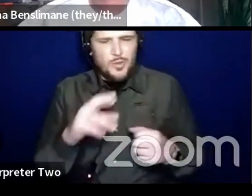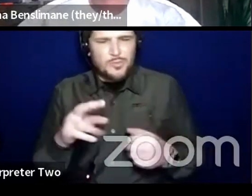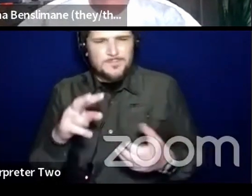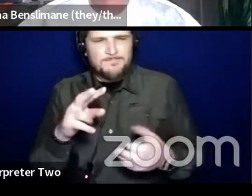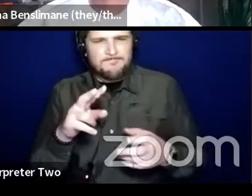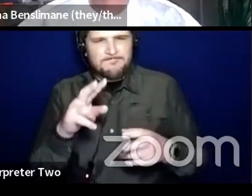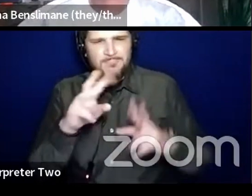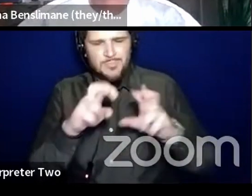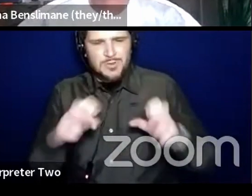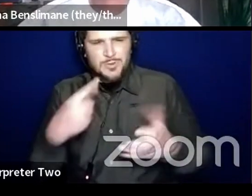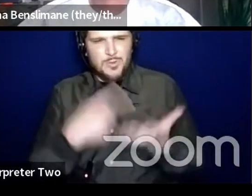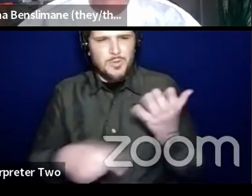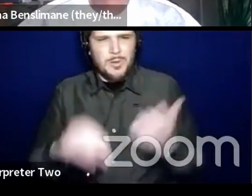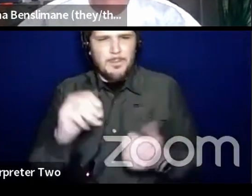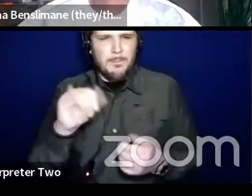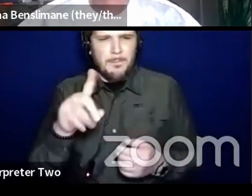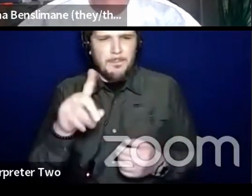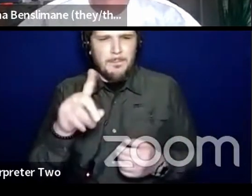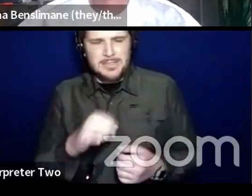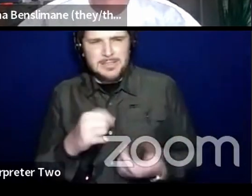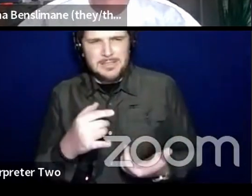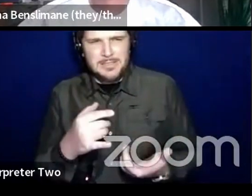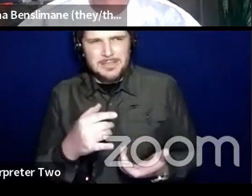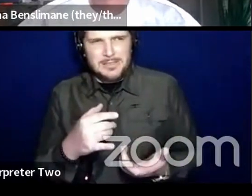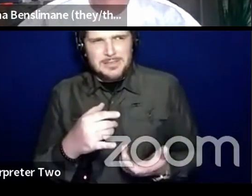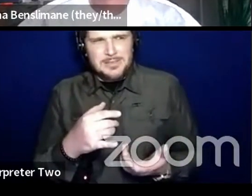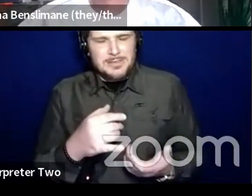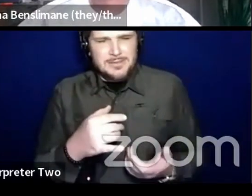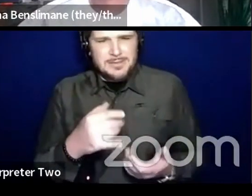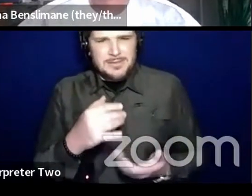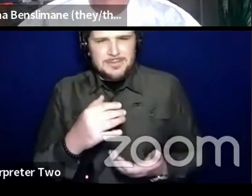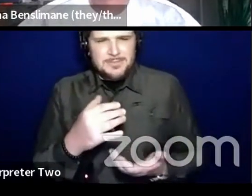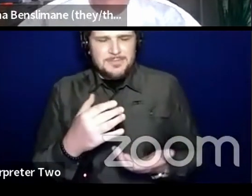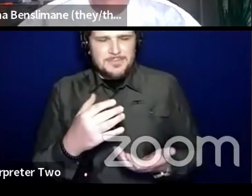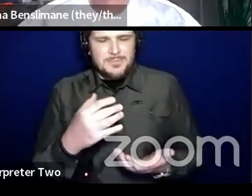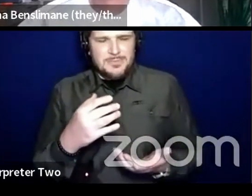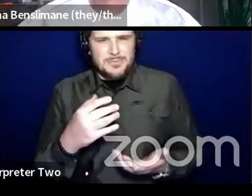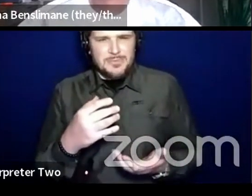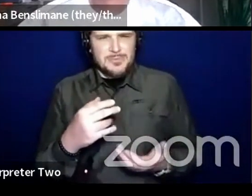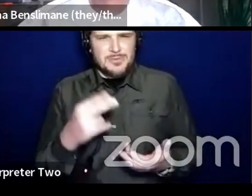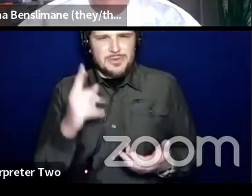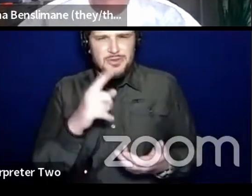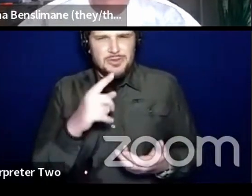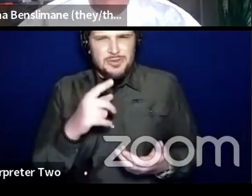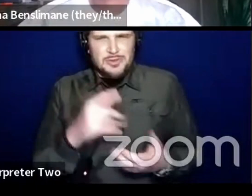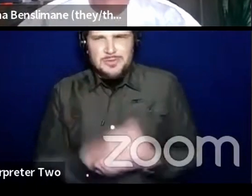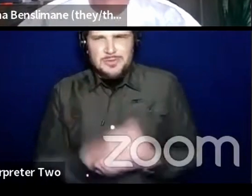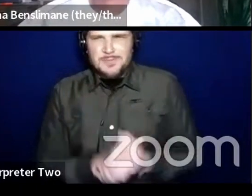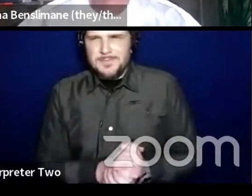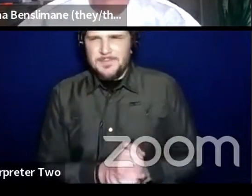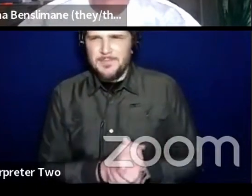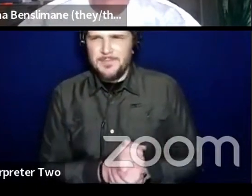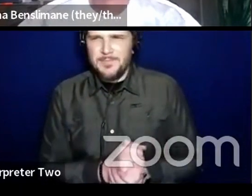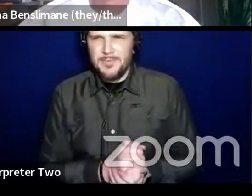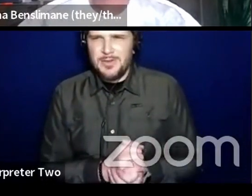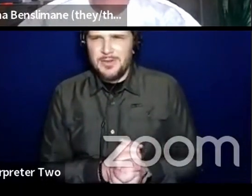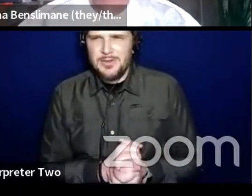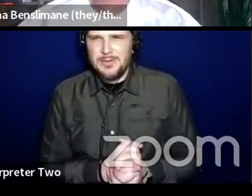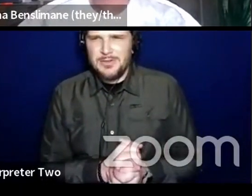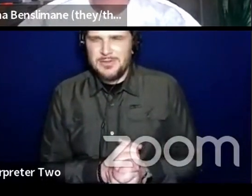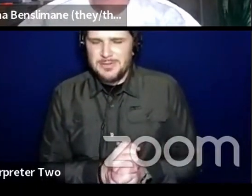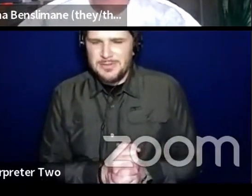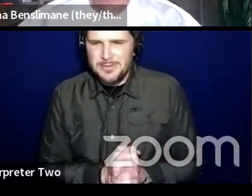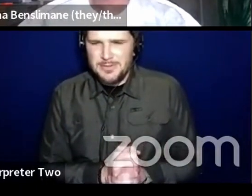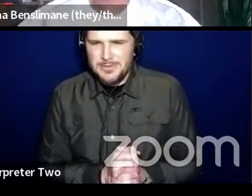it's, guised as a healthcare policy when it really doesn't adhere to a notion of